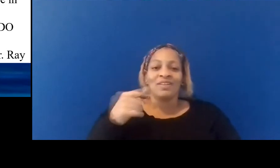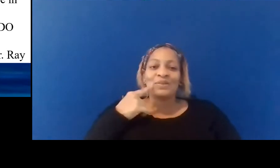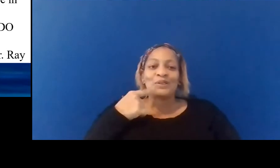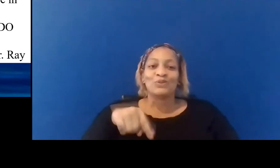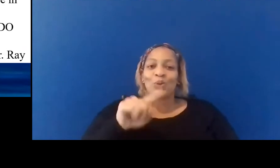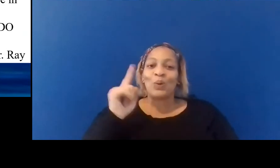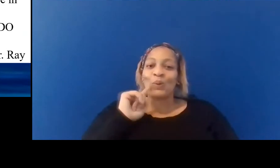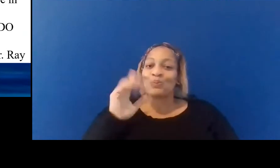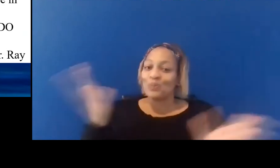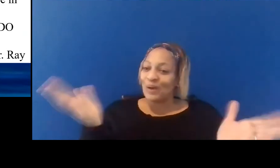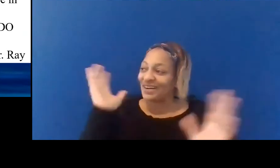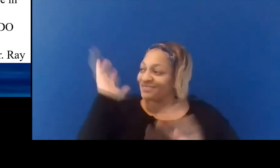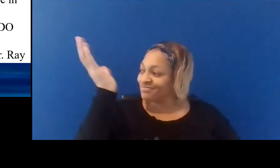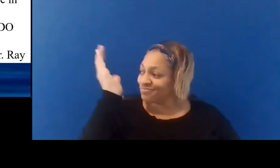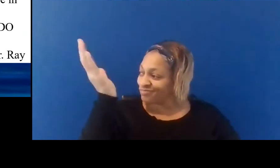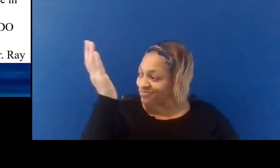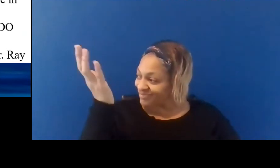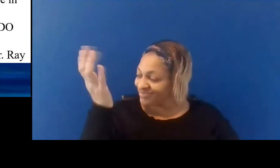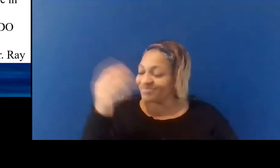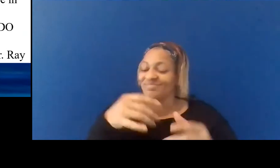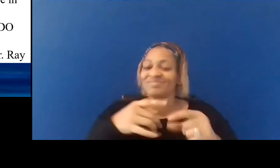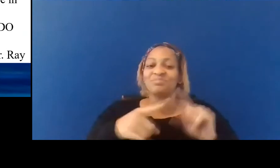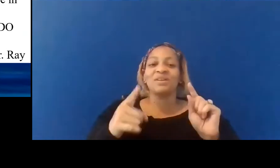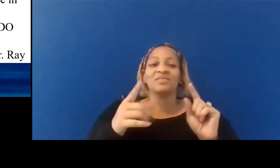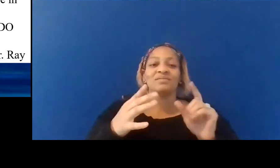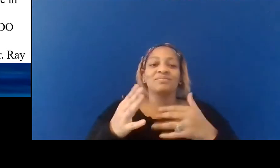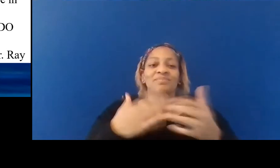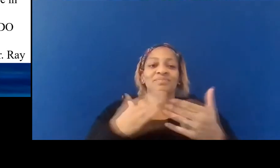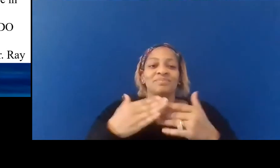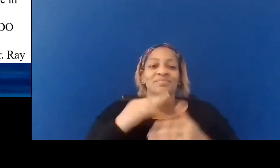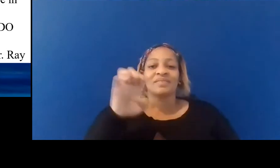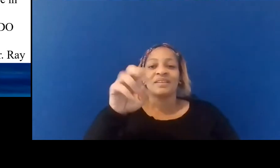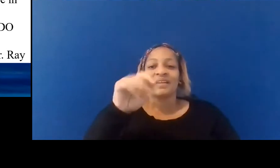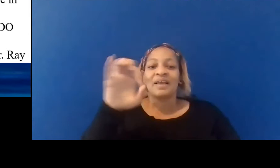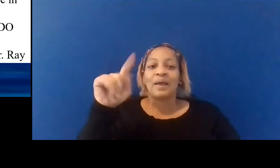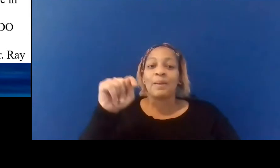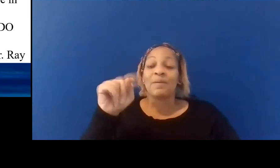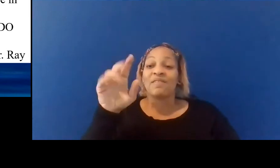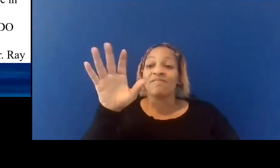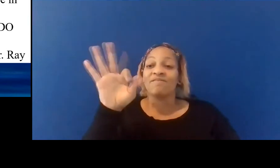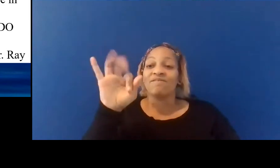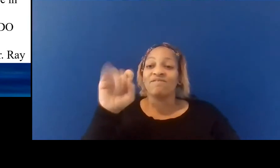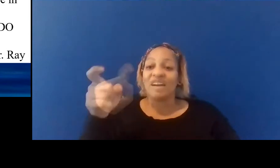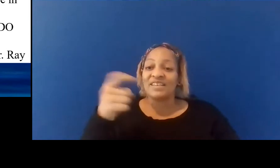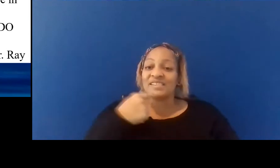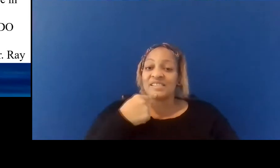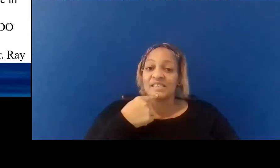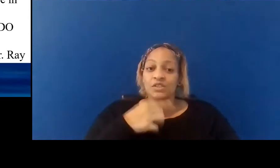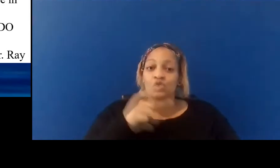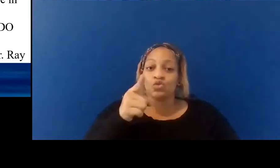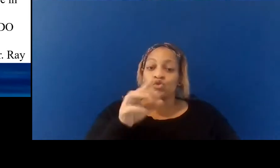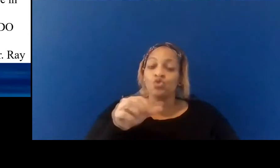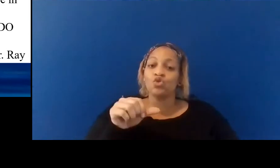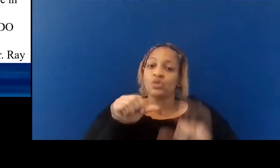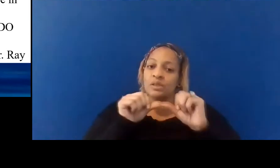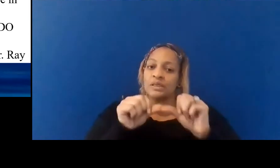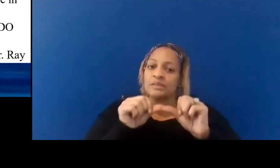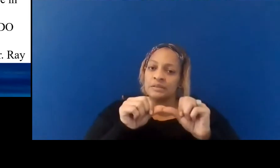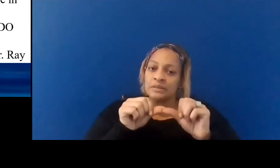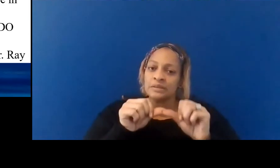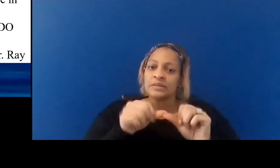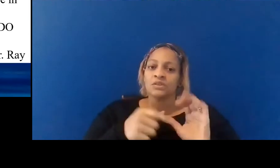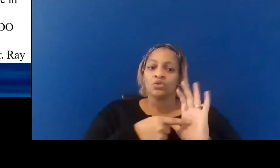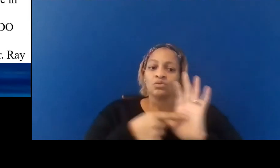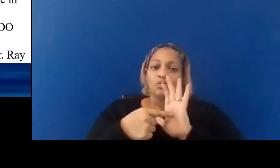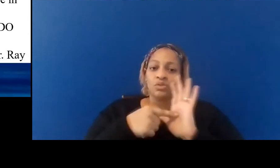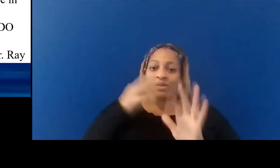sermon. So Emmett Fox said, you should constantly show your faith in